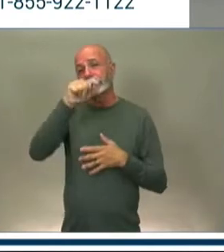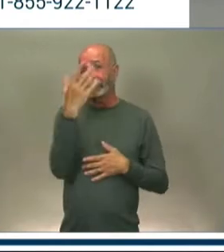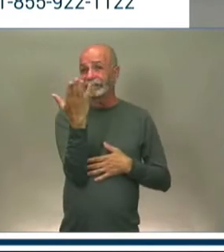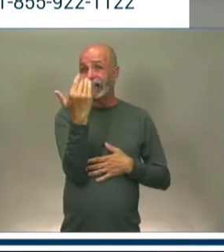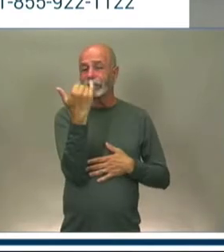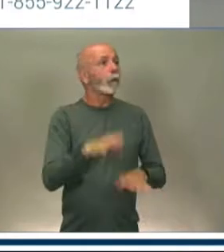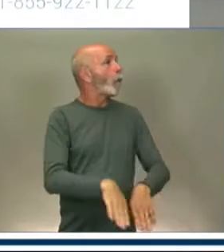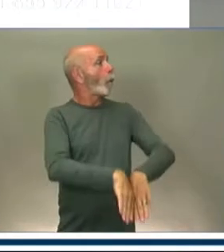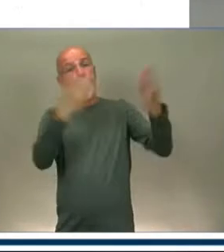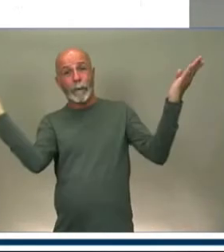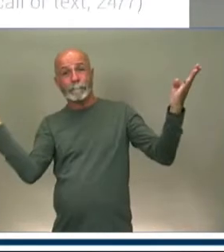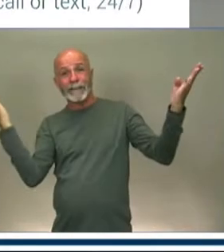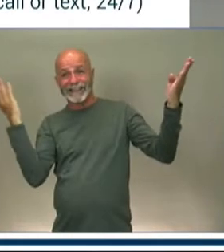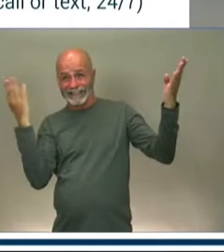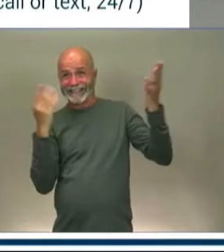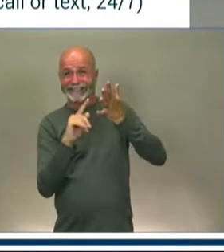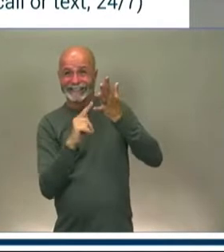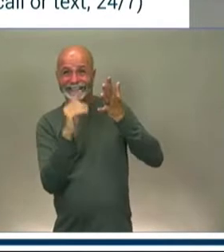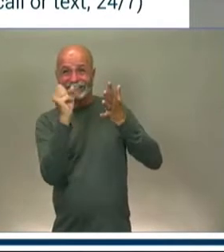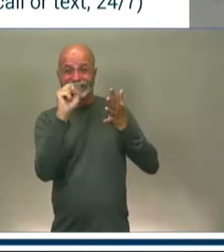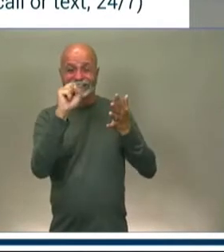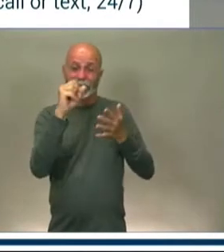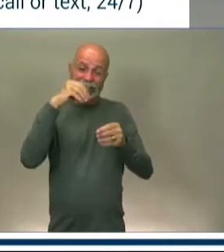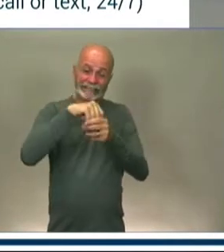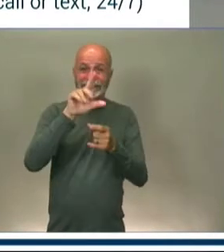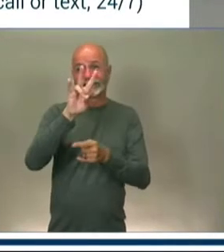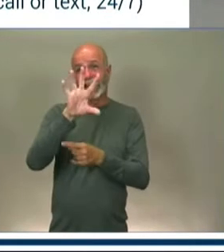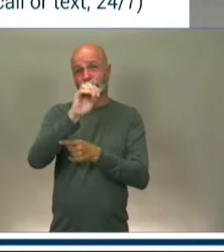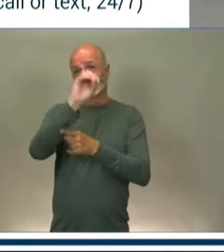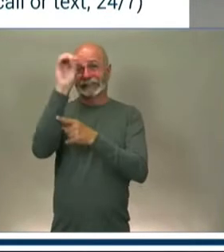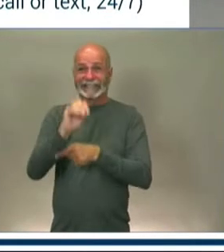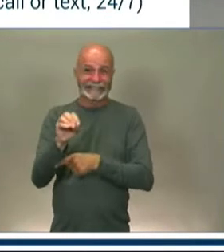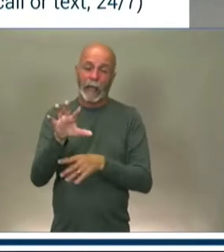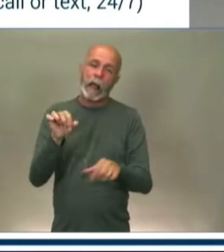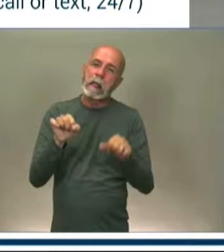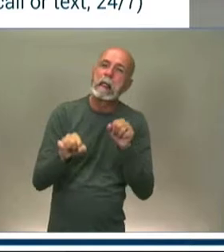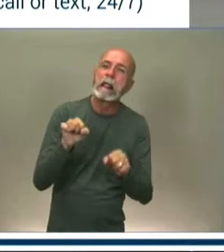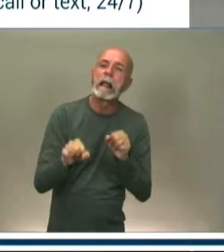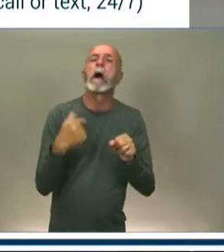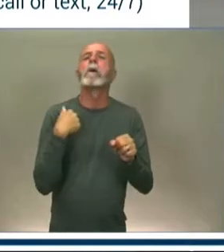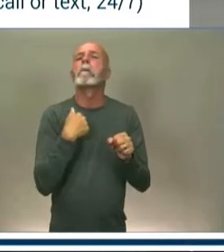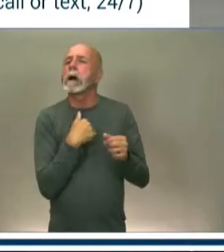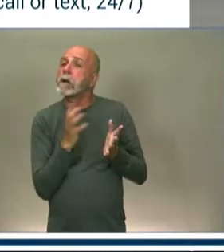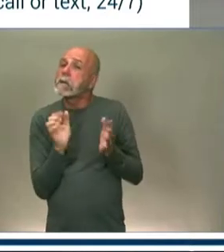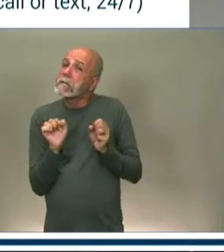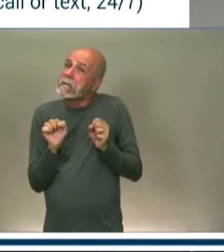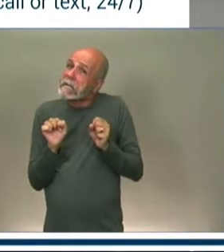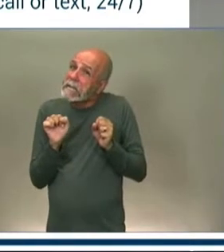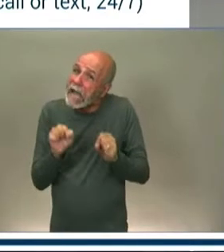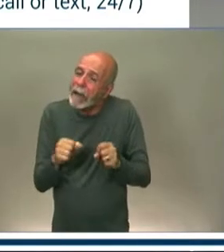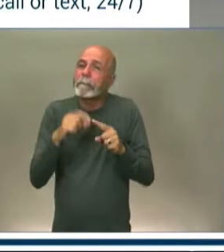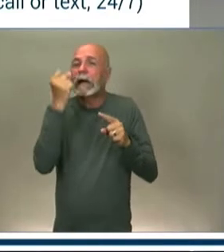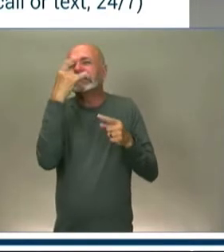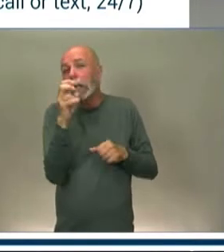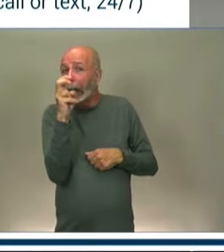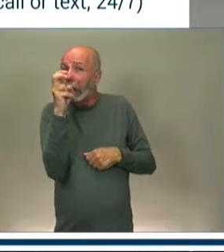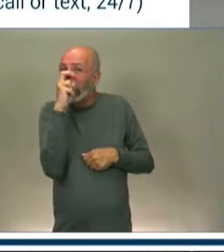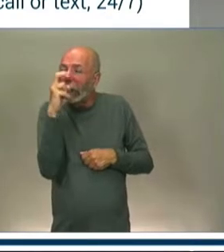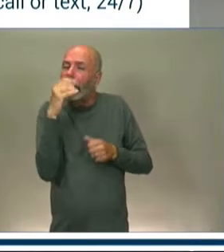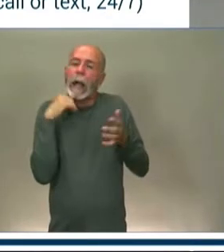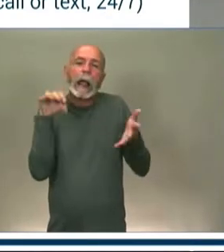our 75% two-dose target so we can start living without restrictions and without mandatory